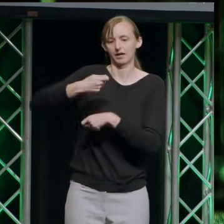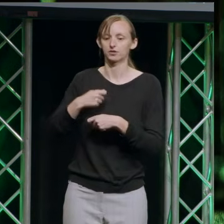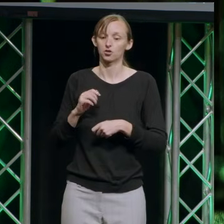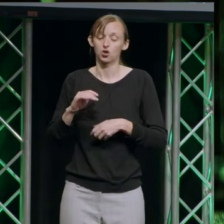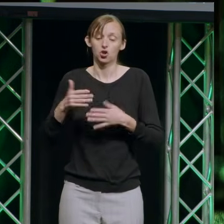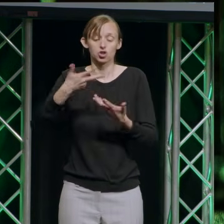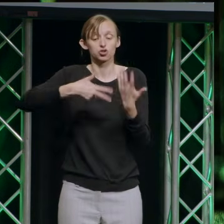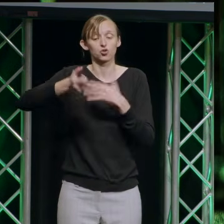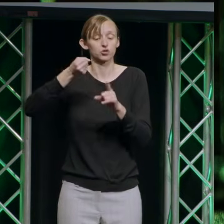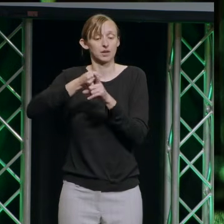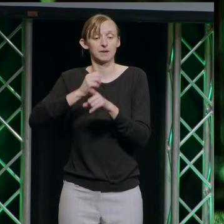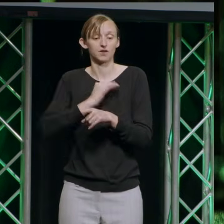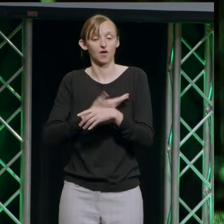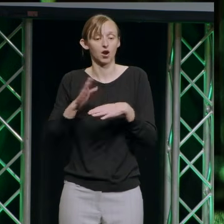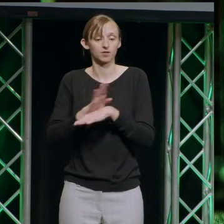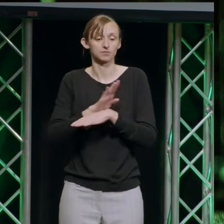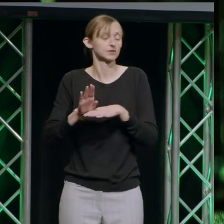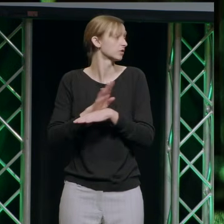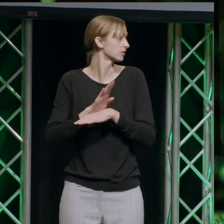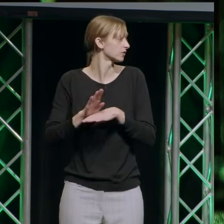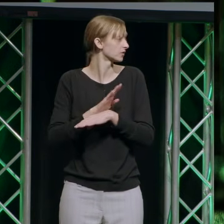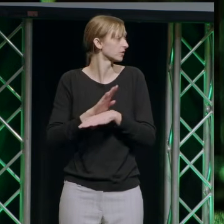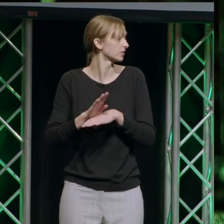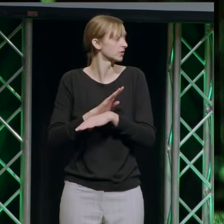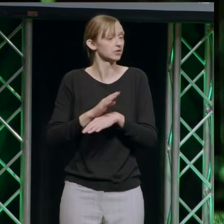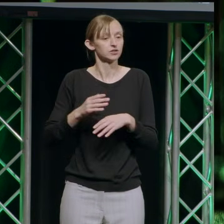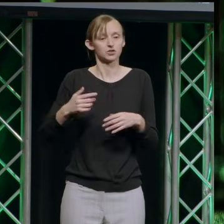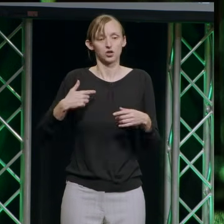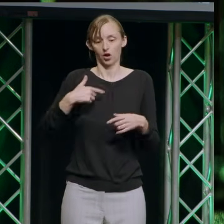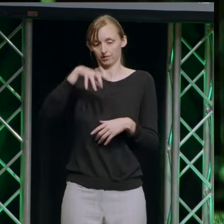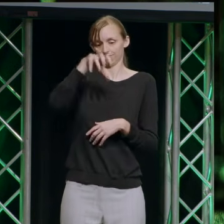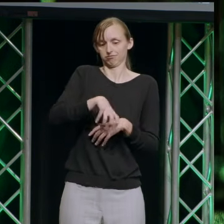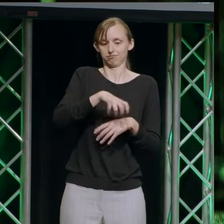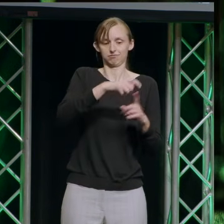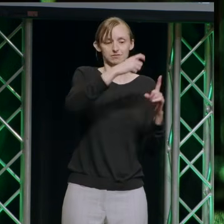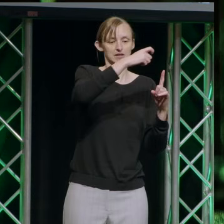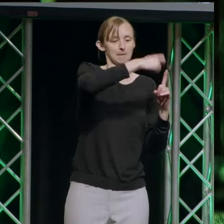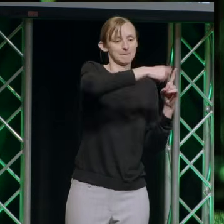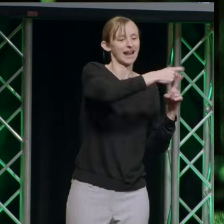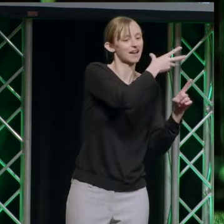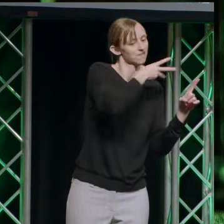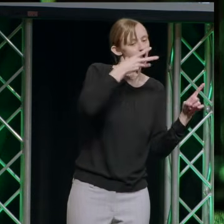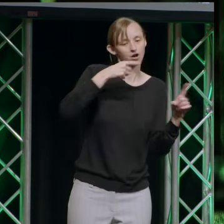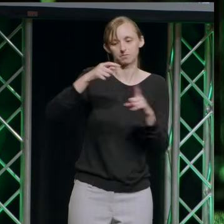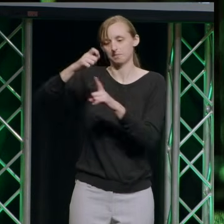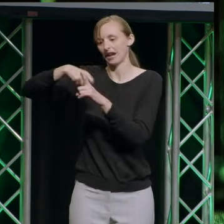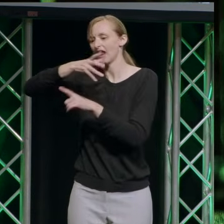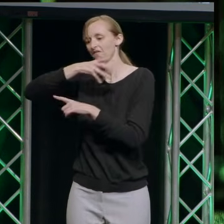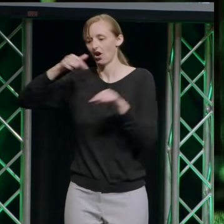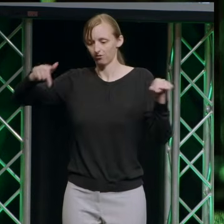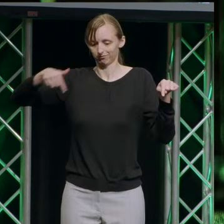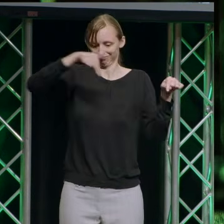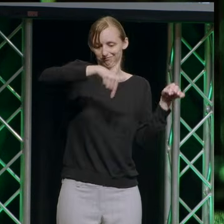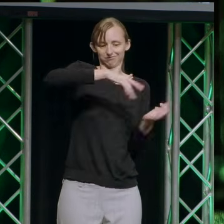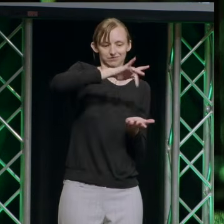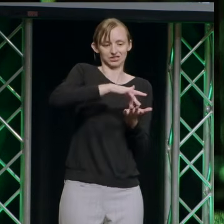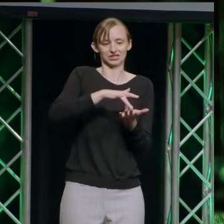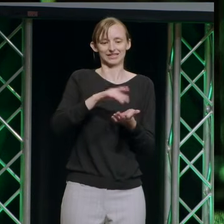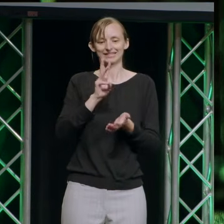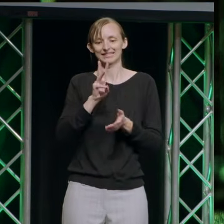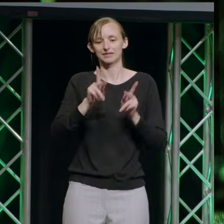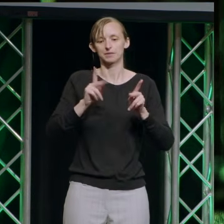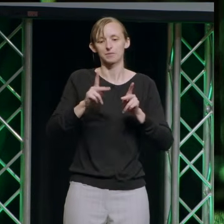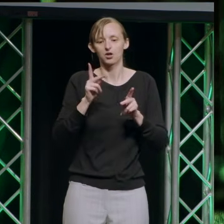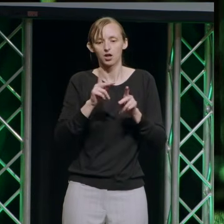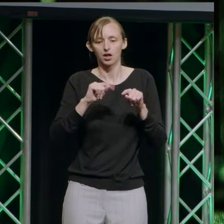venture, our little shed is in between banana farms. So a lot of the 6 people who we've gotten on our team who used to be